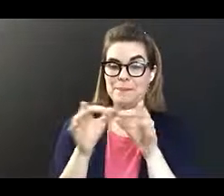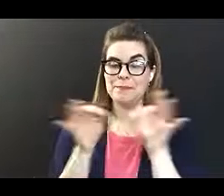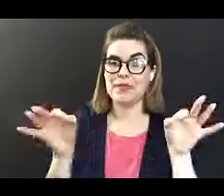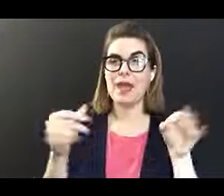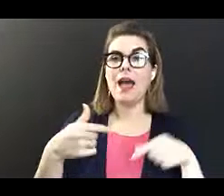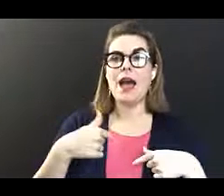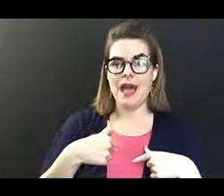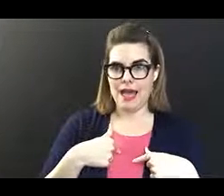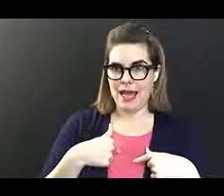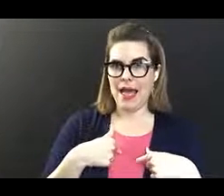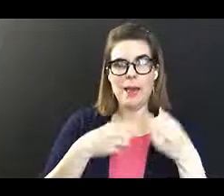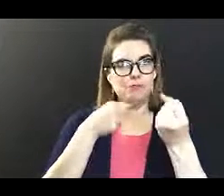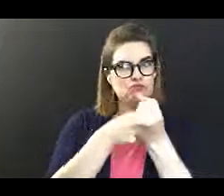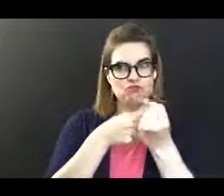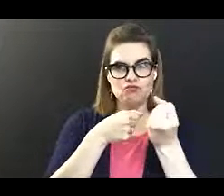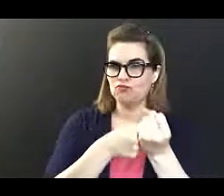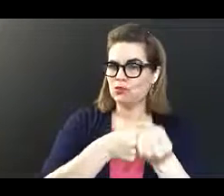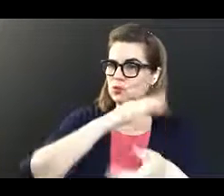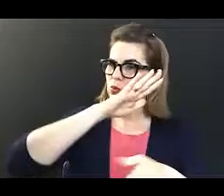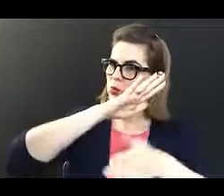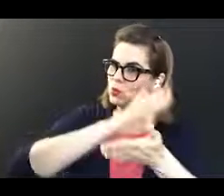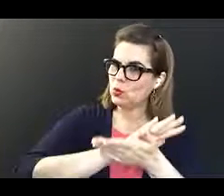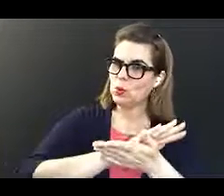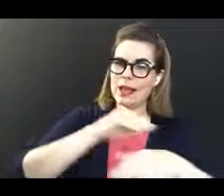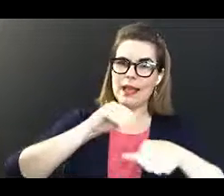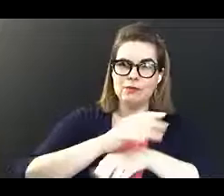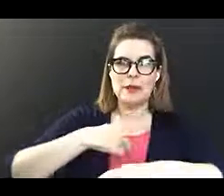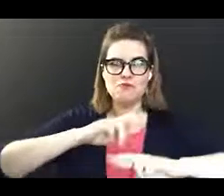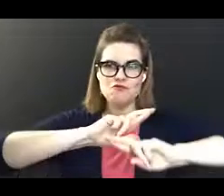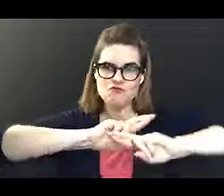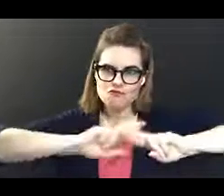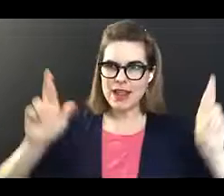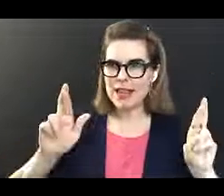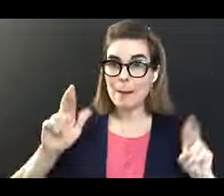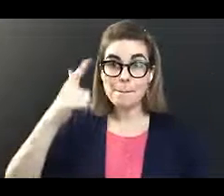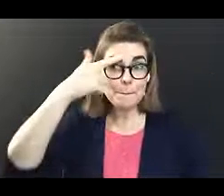We can't hear the music. Did you set music? No.